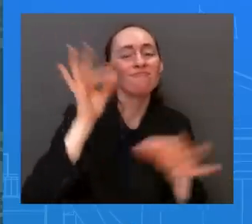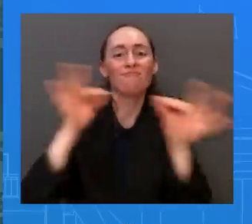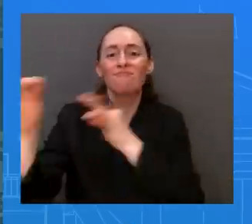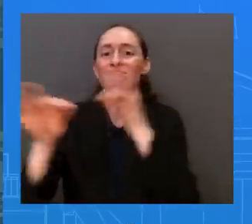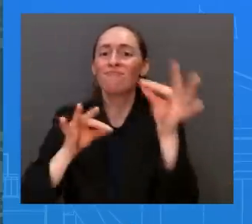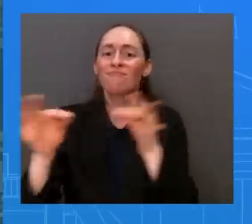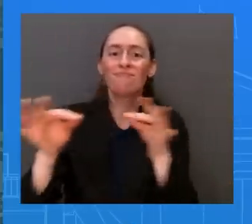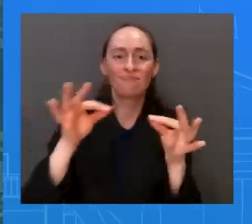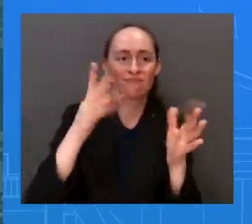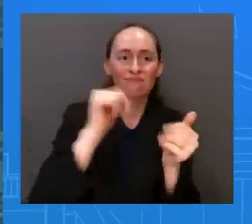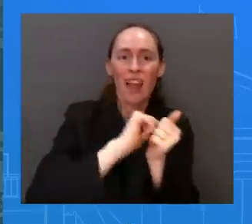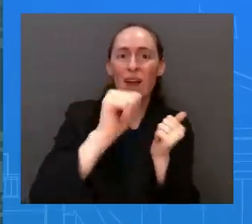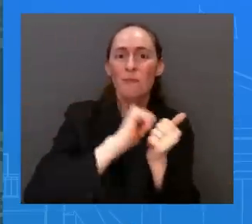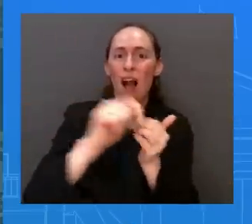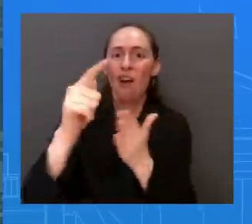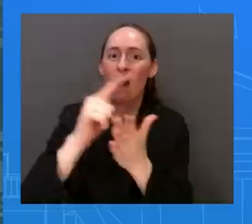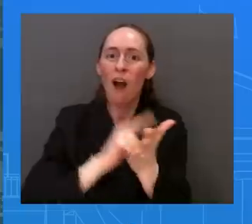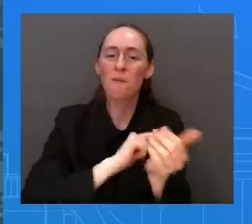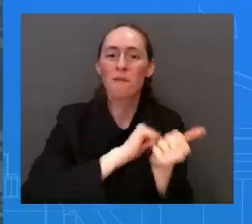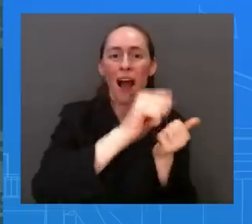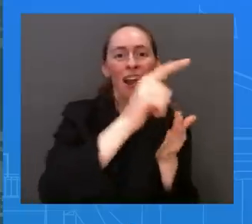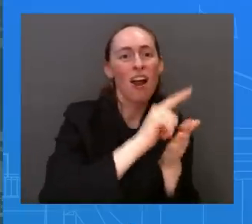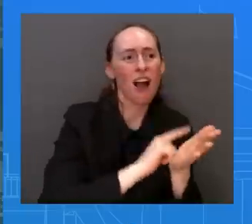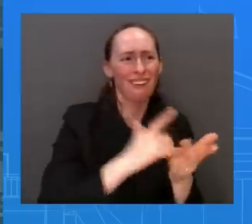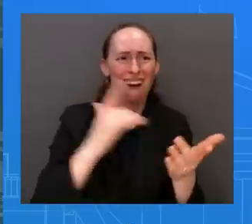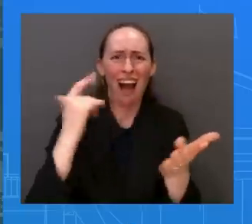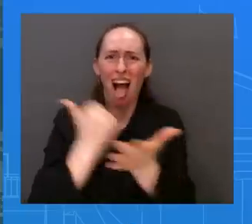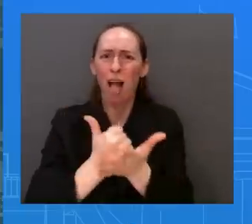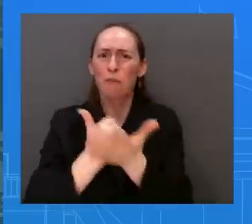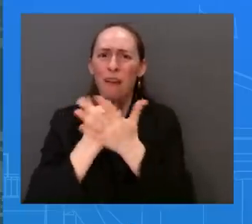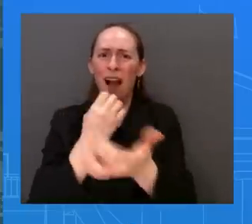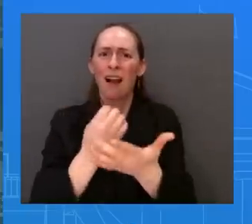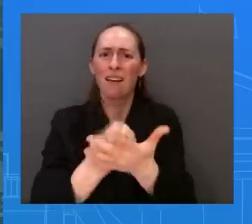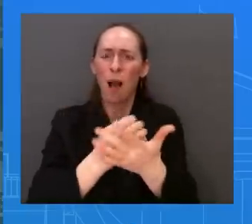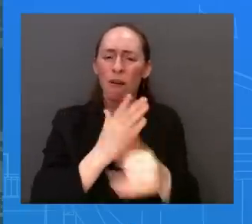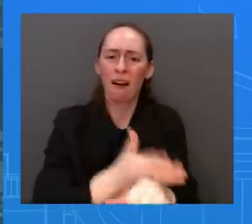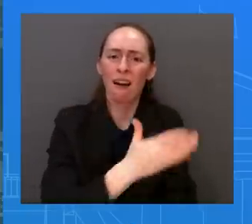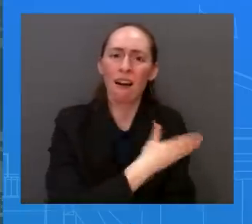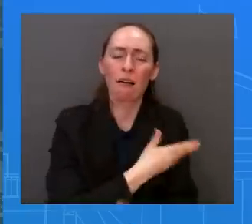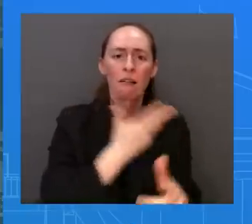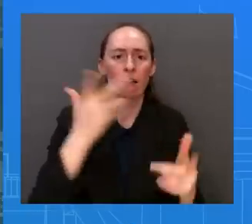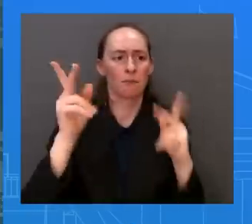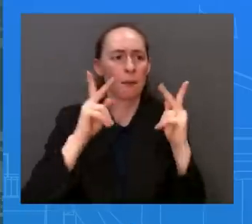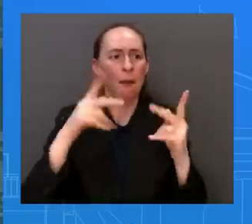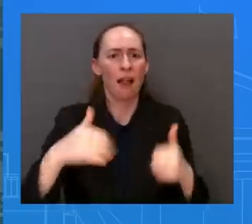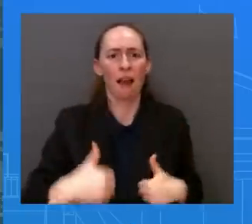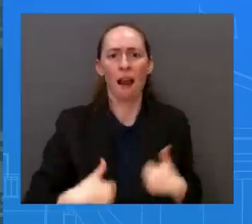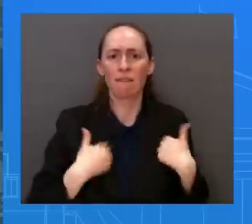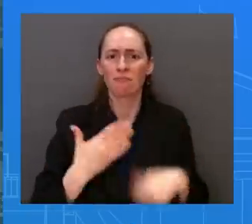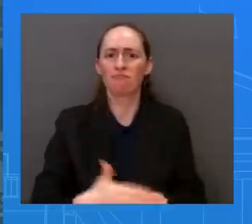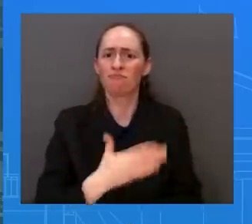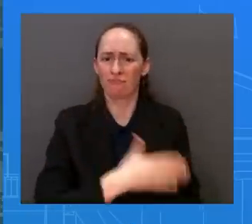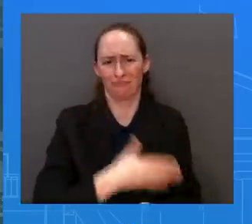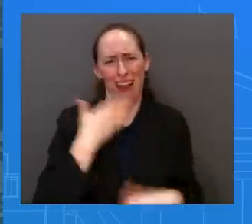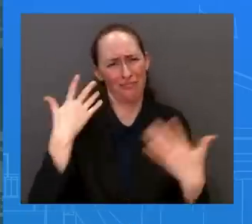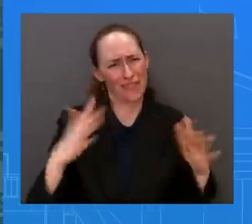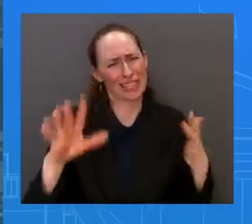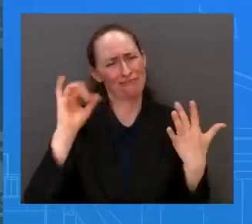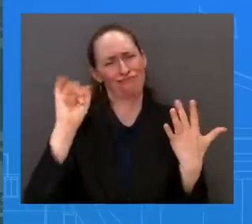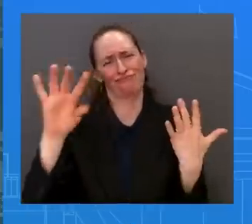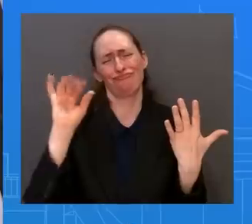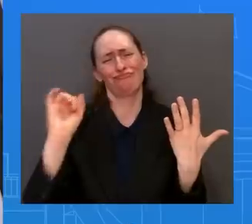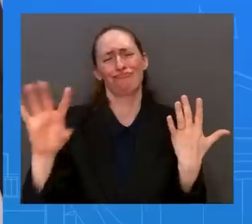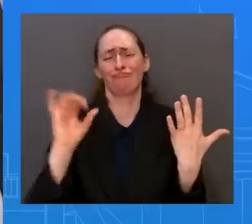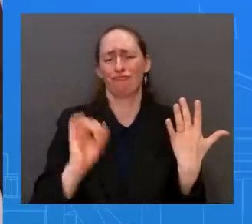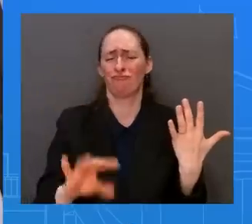the economy, what it's done for the American people, how it's provided some relief, I think the president did play a big role. So then just one